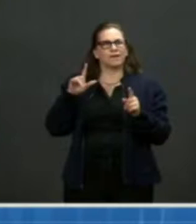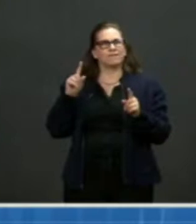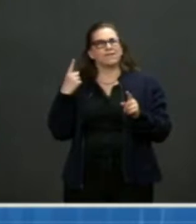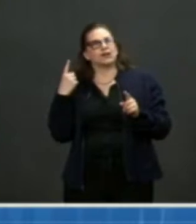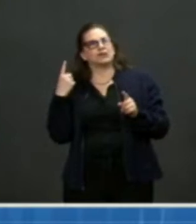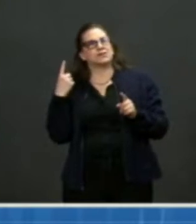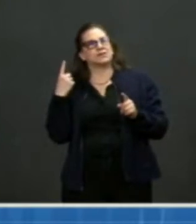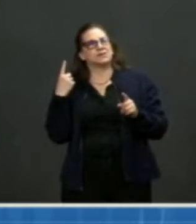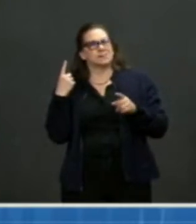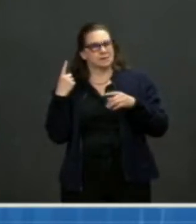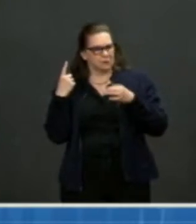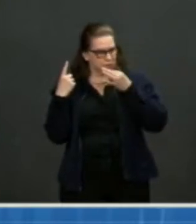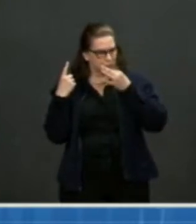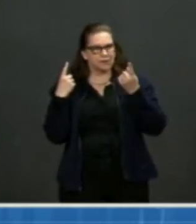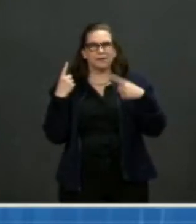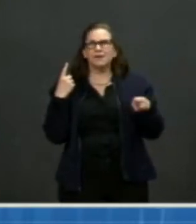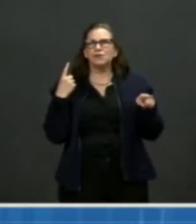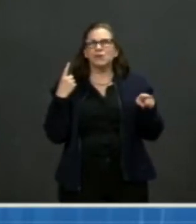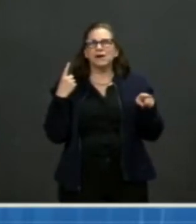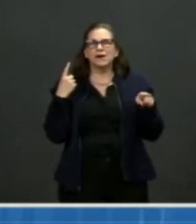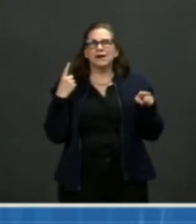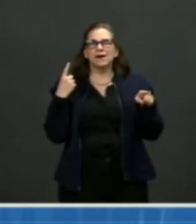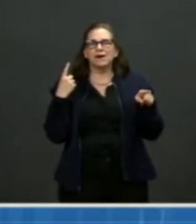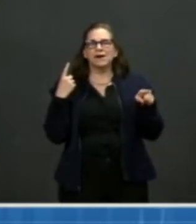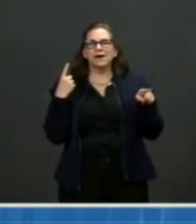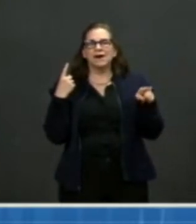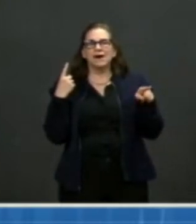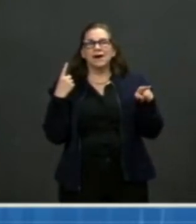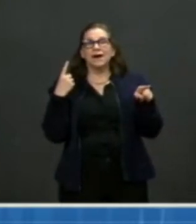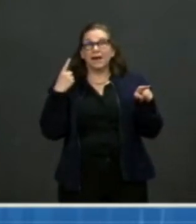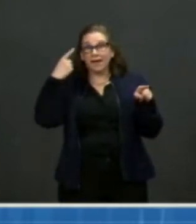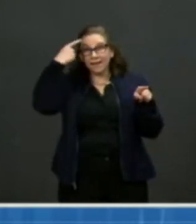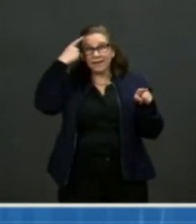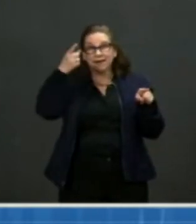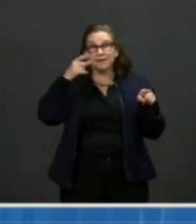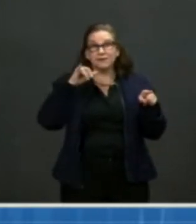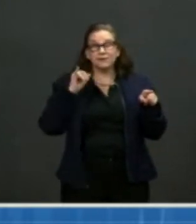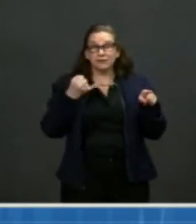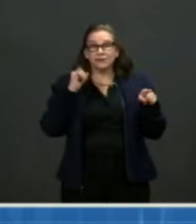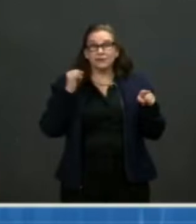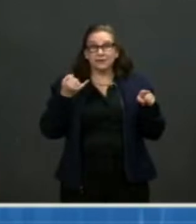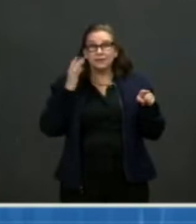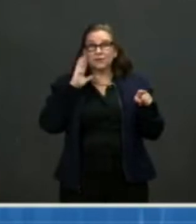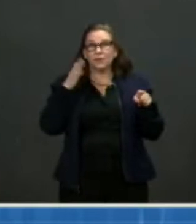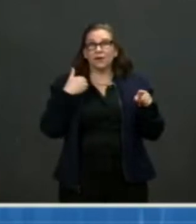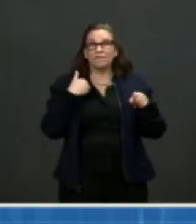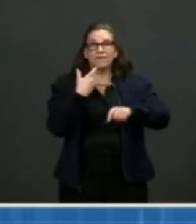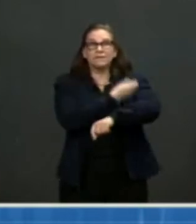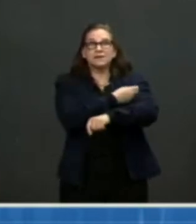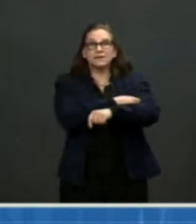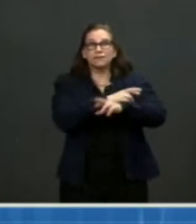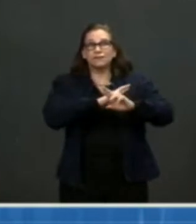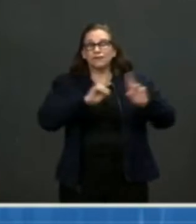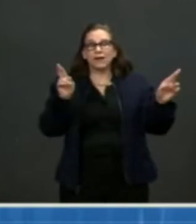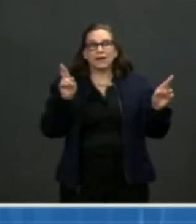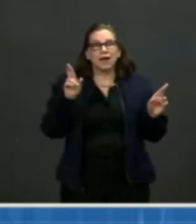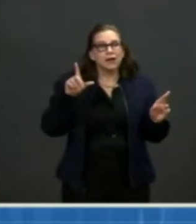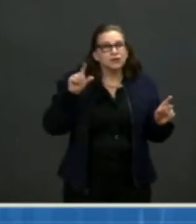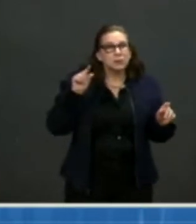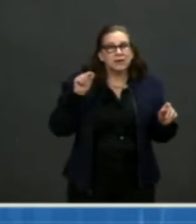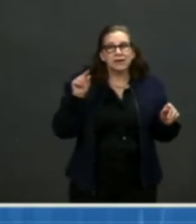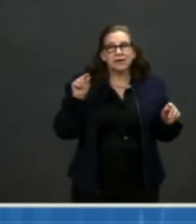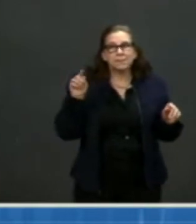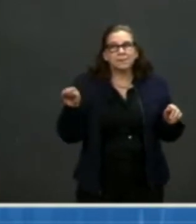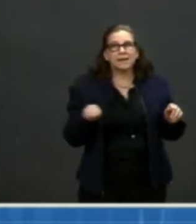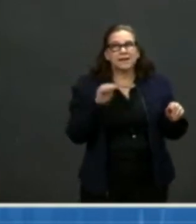you think that J&J will have that 20 million shots? Can you give us an estimate of how many J&J shots are